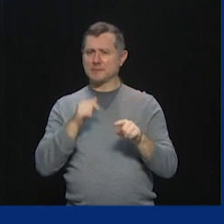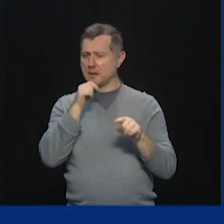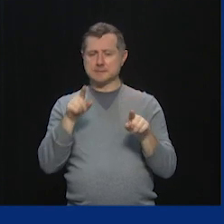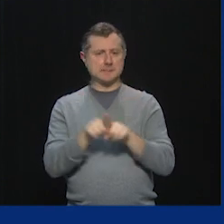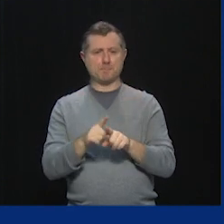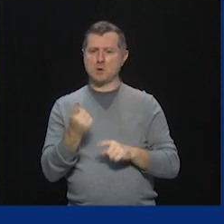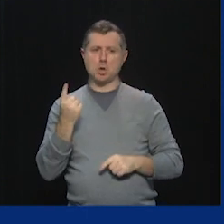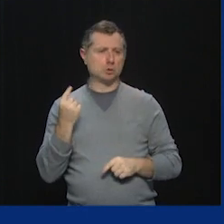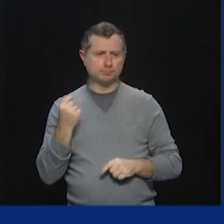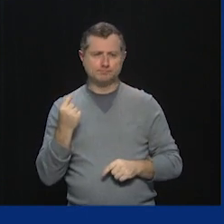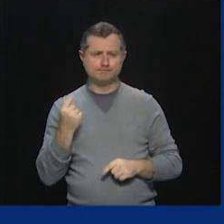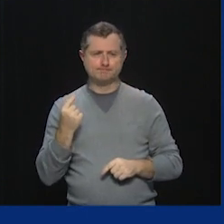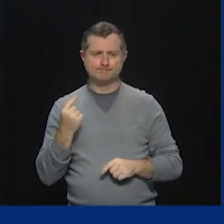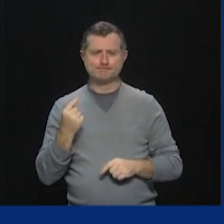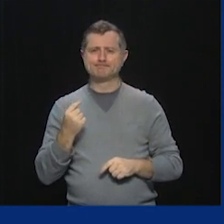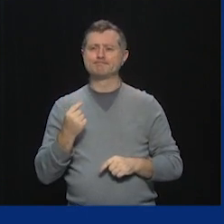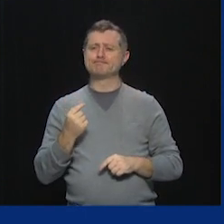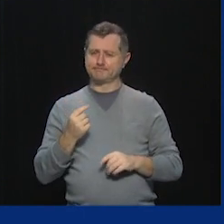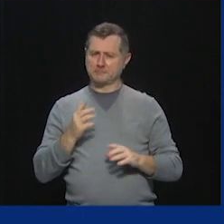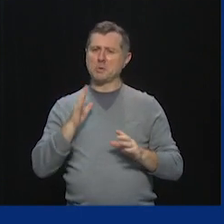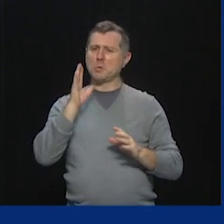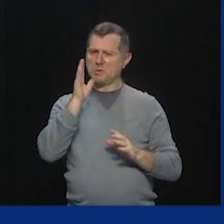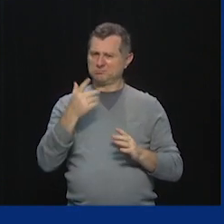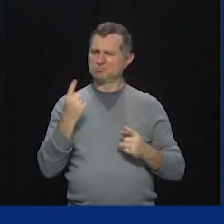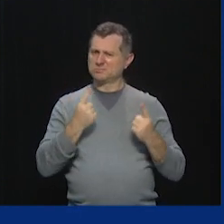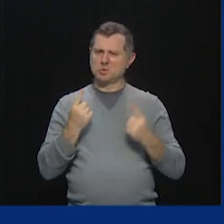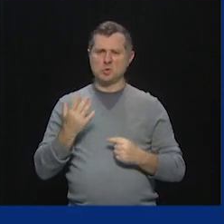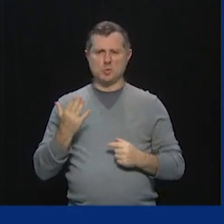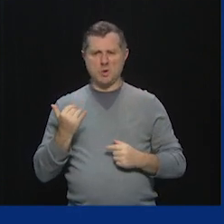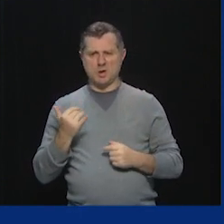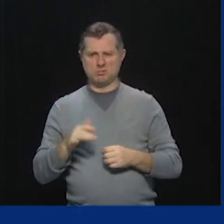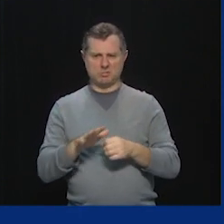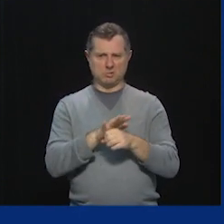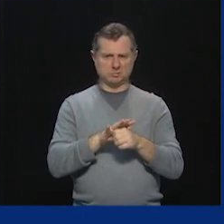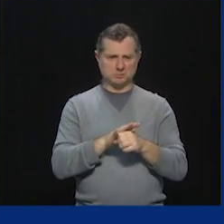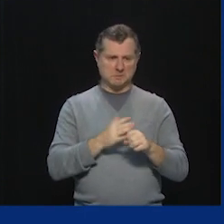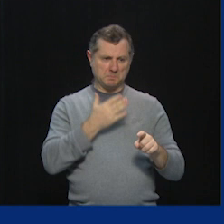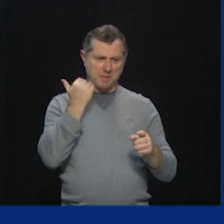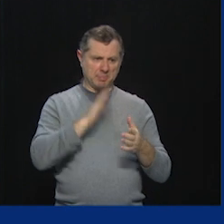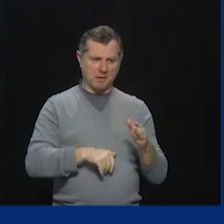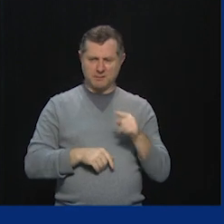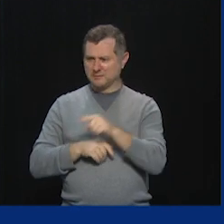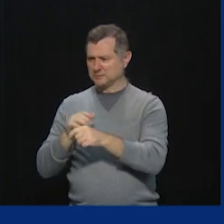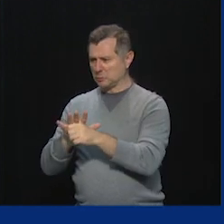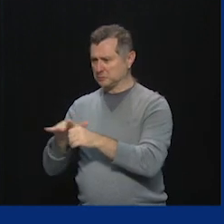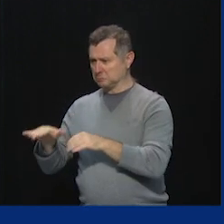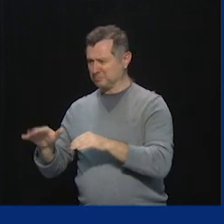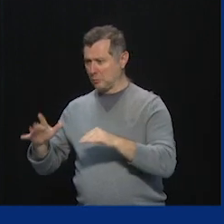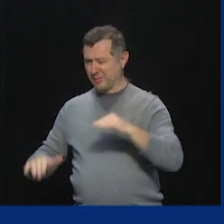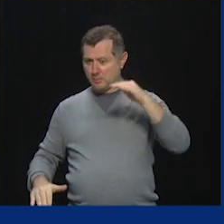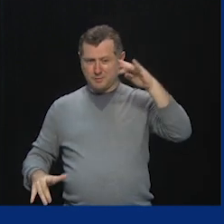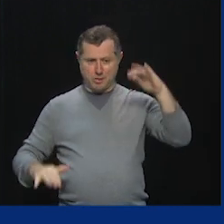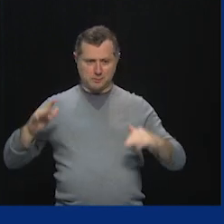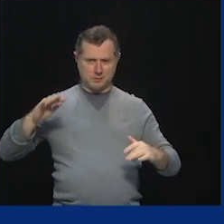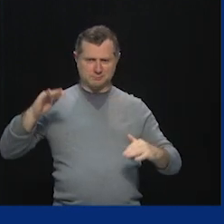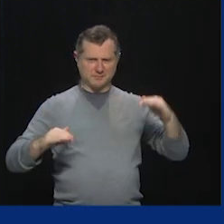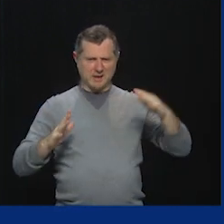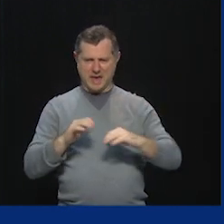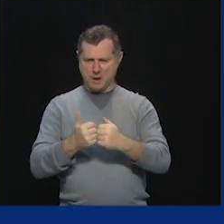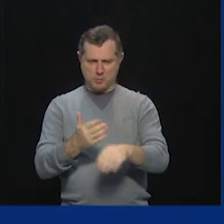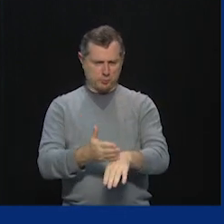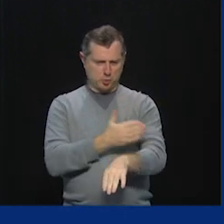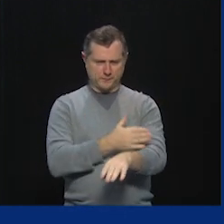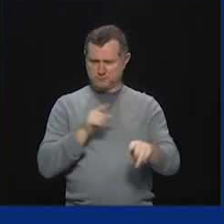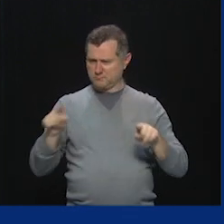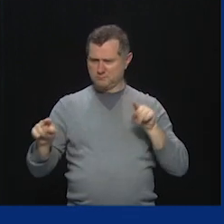different by region? Why are some areas doing better than others? And what can be done to take us to a better place, all the above, so all